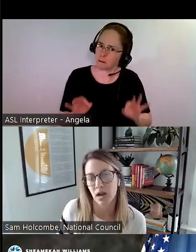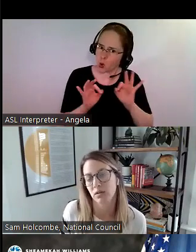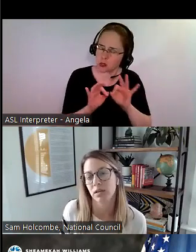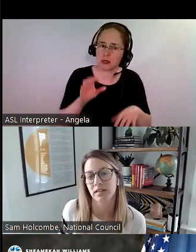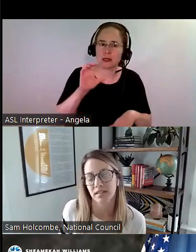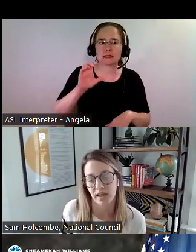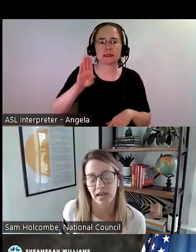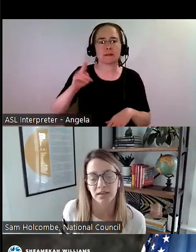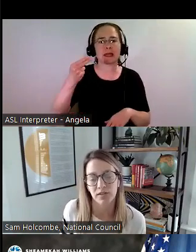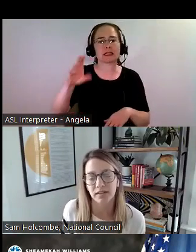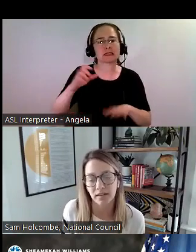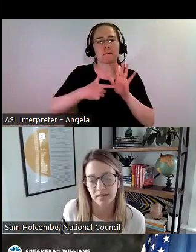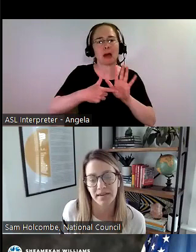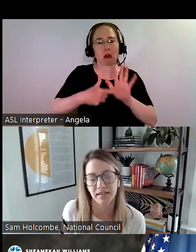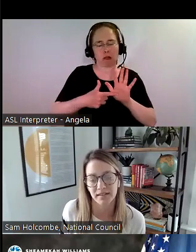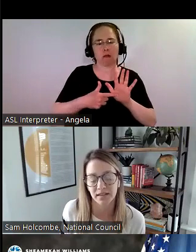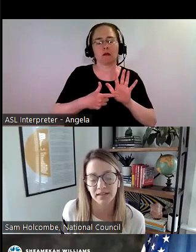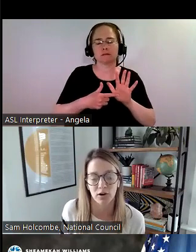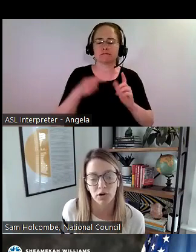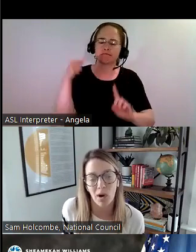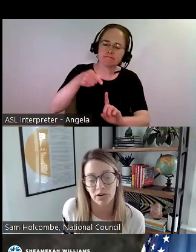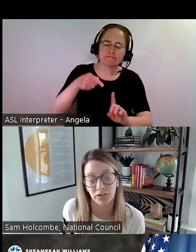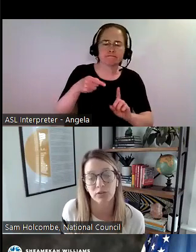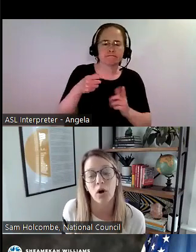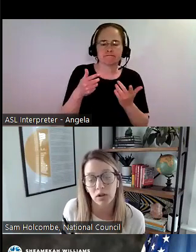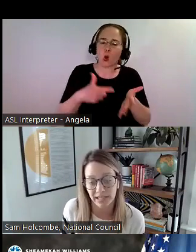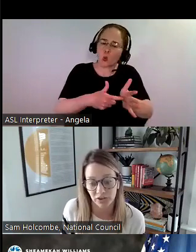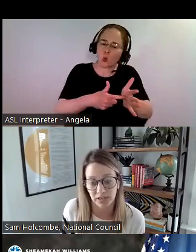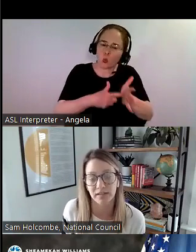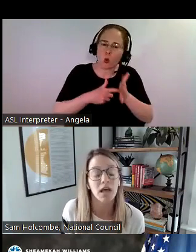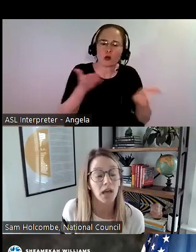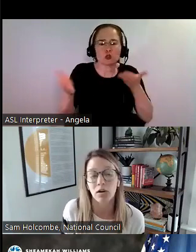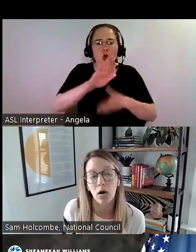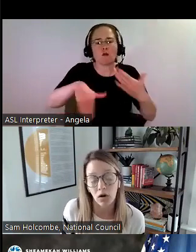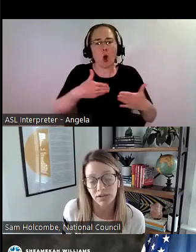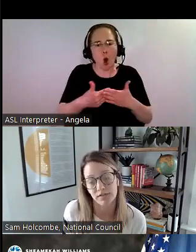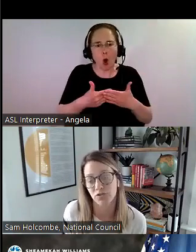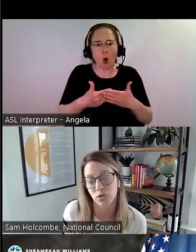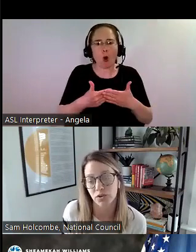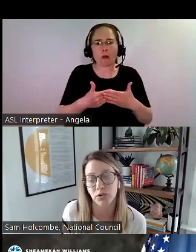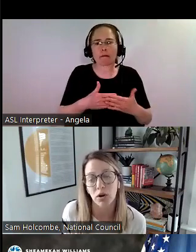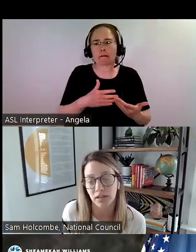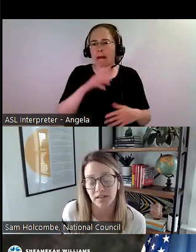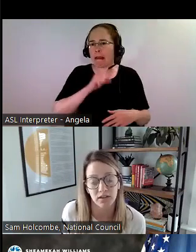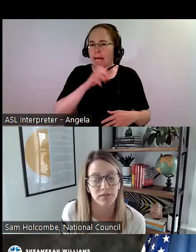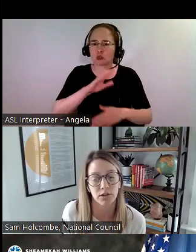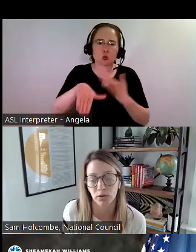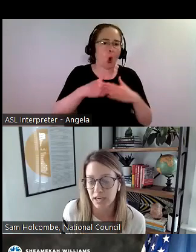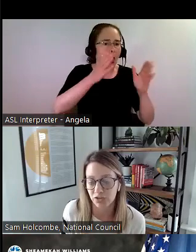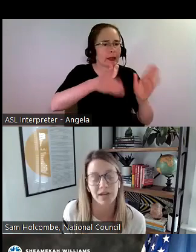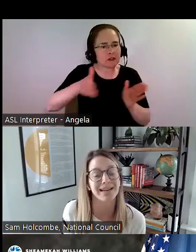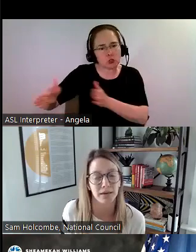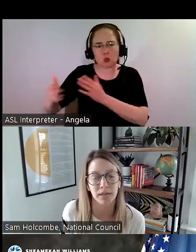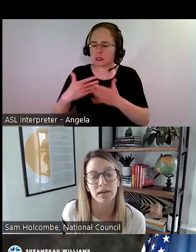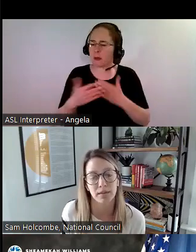CCBHC model is designed so that CCBHCs are required to serve all agents and all individuals, regardless of